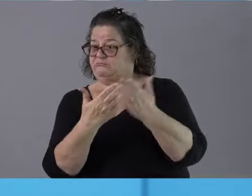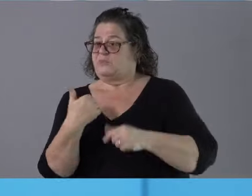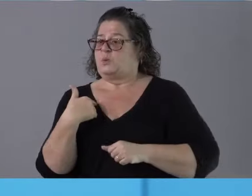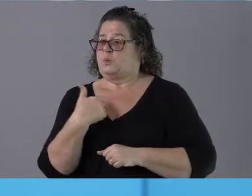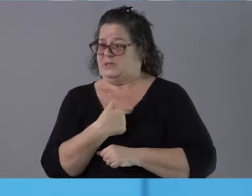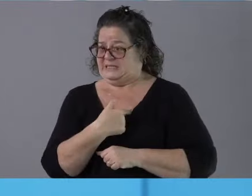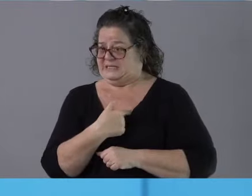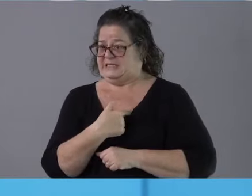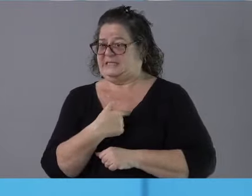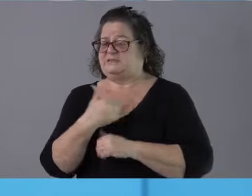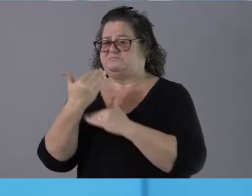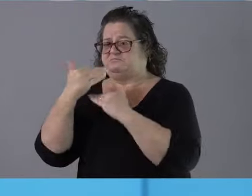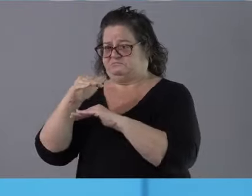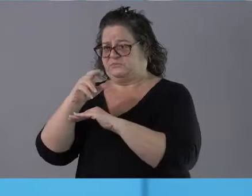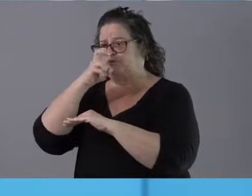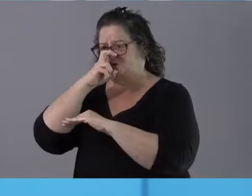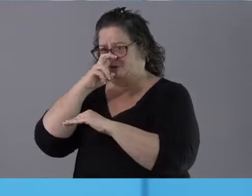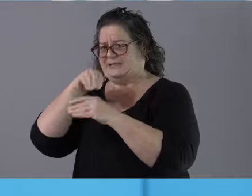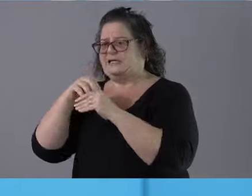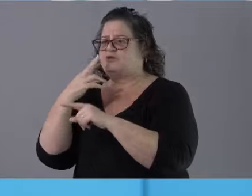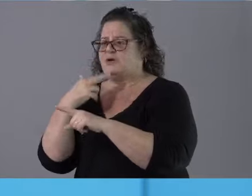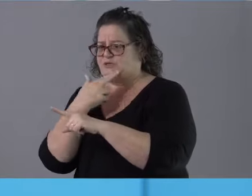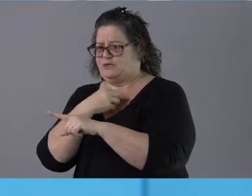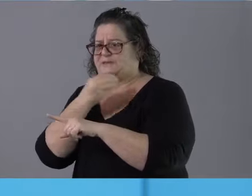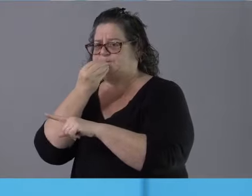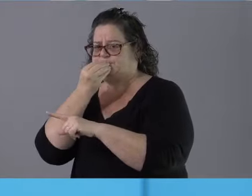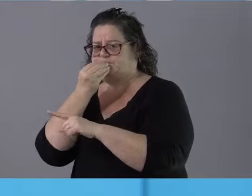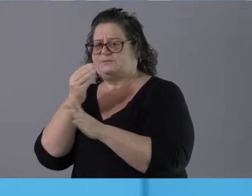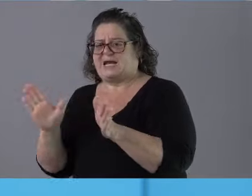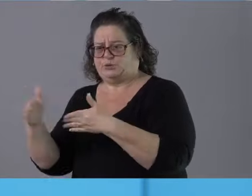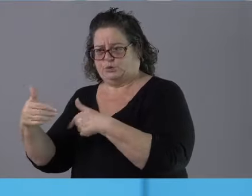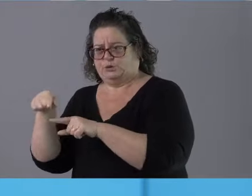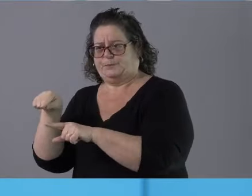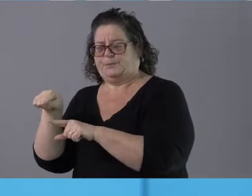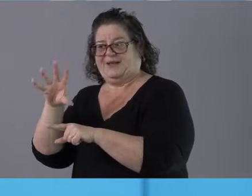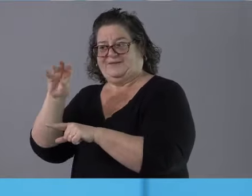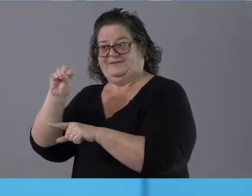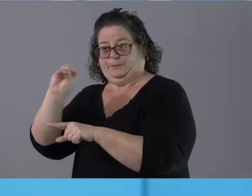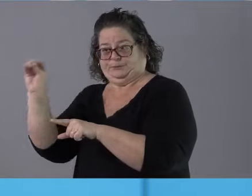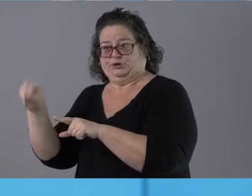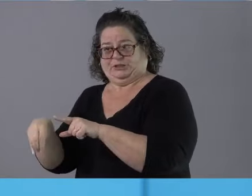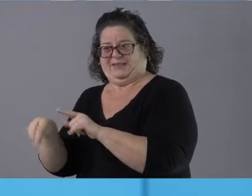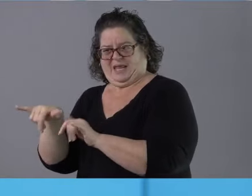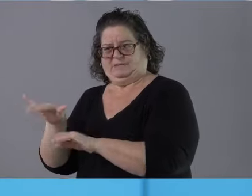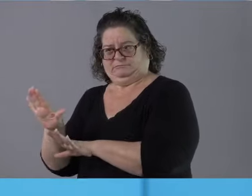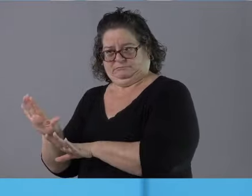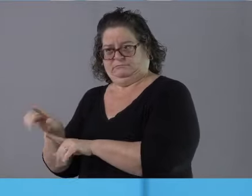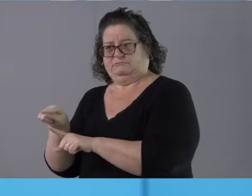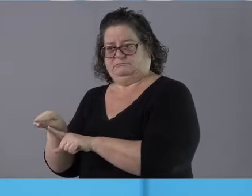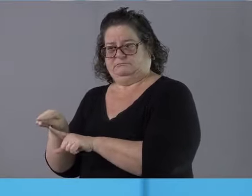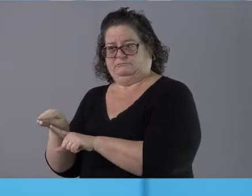in-store dining or in-restaurant dining to 50%. We're 5 days into this. We're seeing